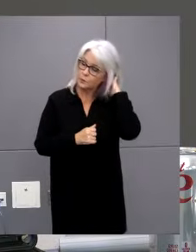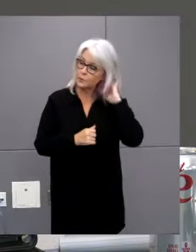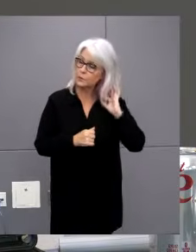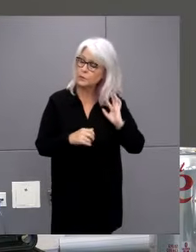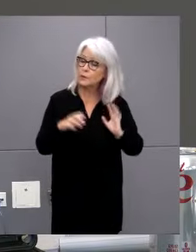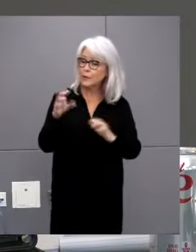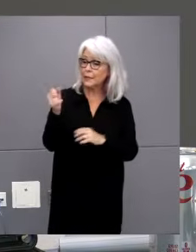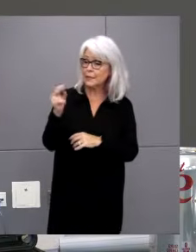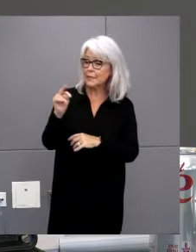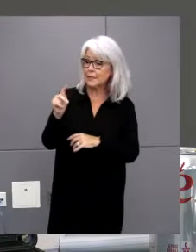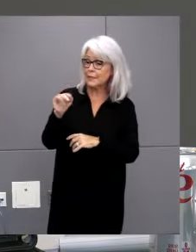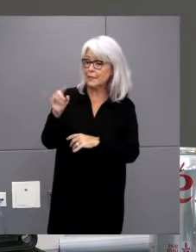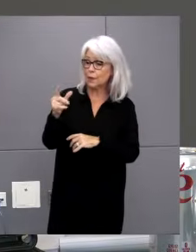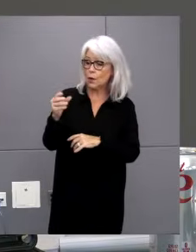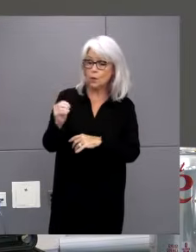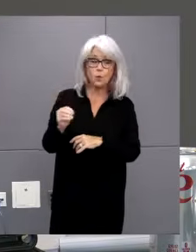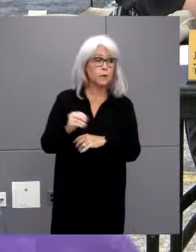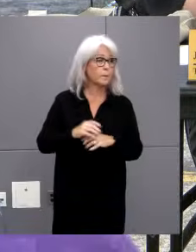Santino?